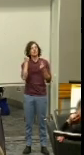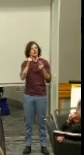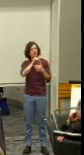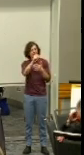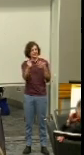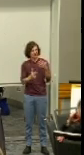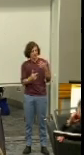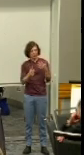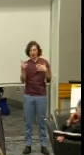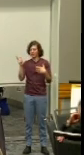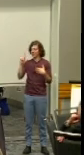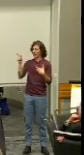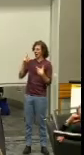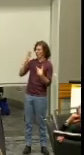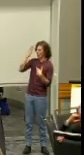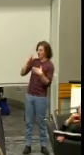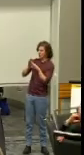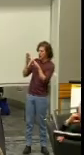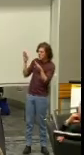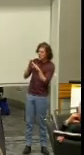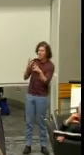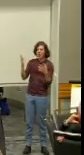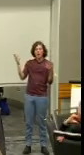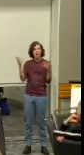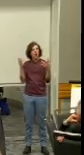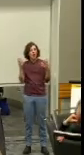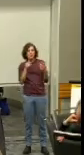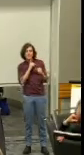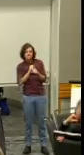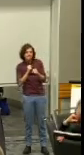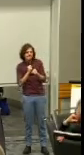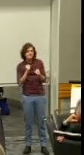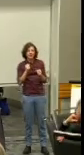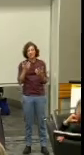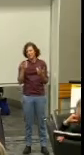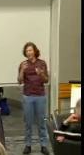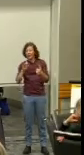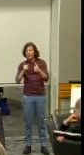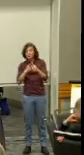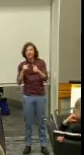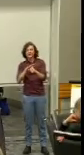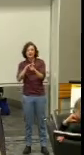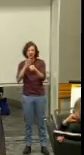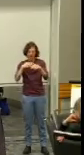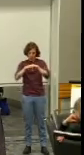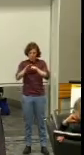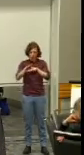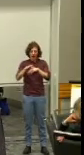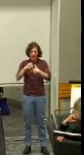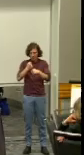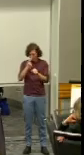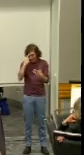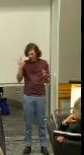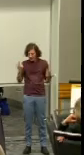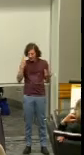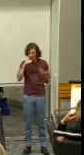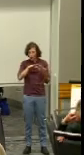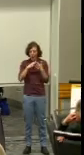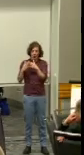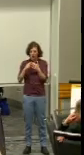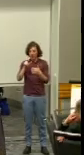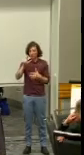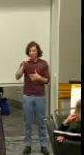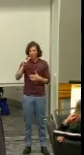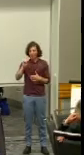spaces, where the front door was, what made sense is like the first space that you walked into, which really made sense to be the community lounge. We also added